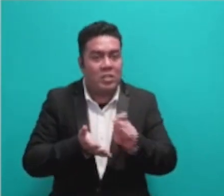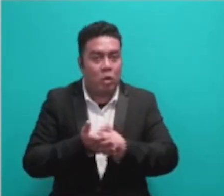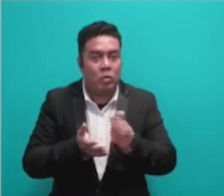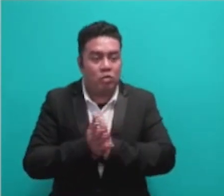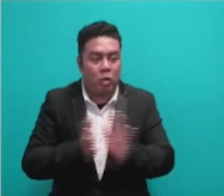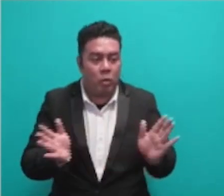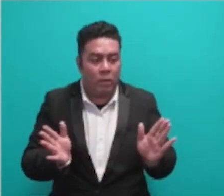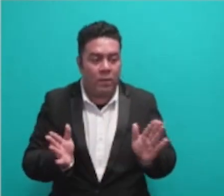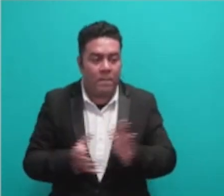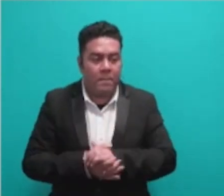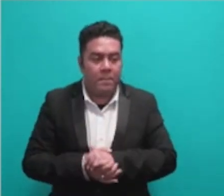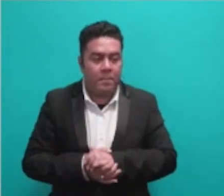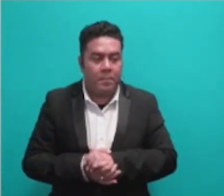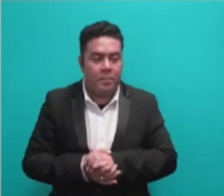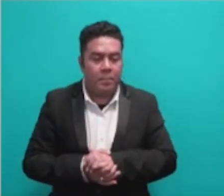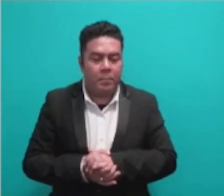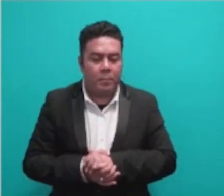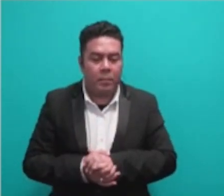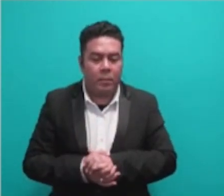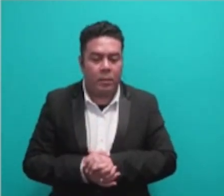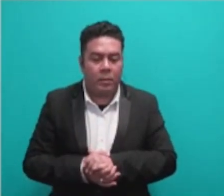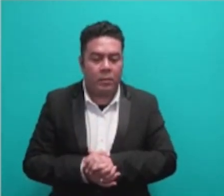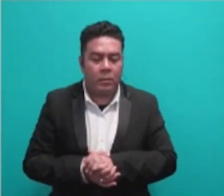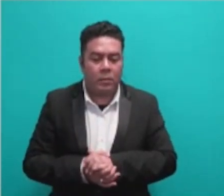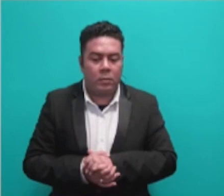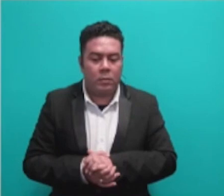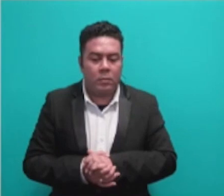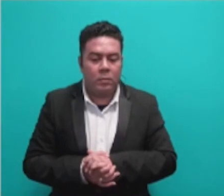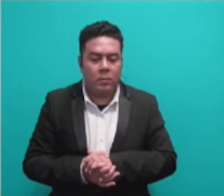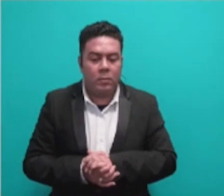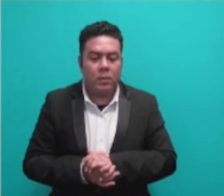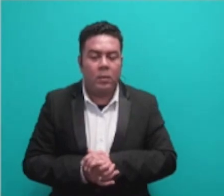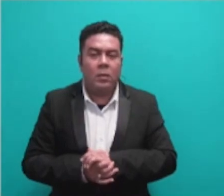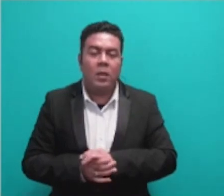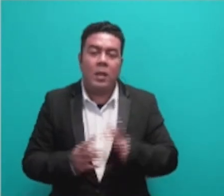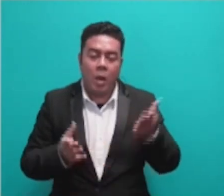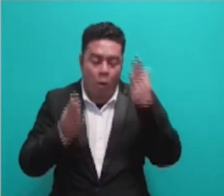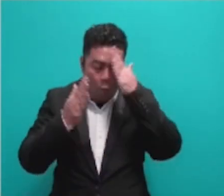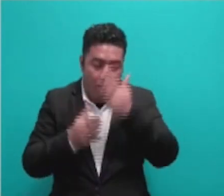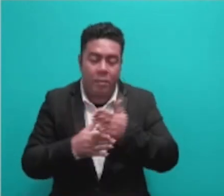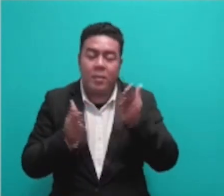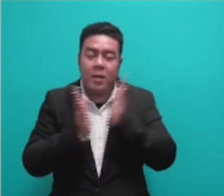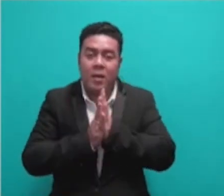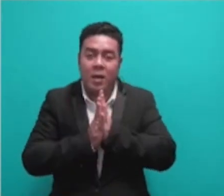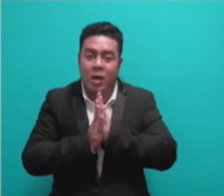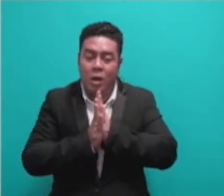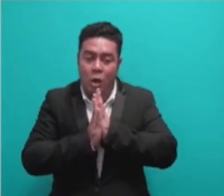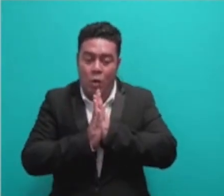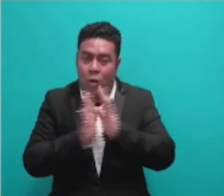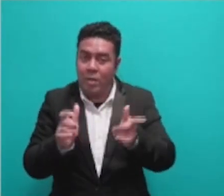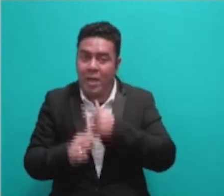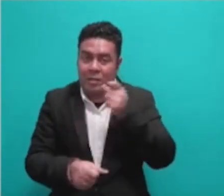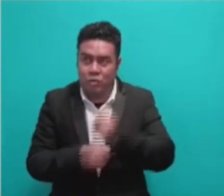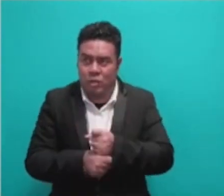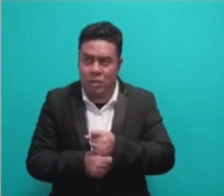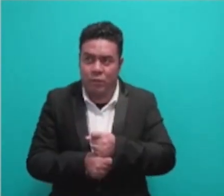Parliament. That has been removed in this clause 6 of the bill. And I hope the Attorney General will really look into this, because these are very important questions.